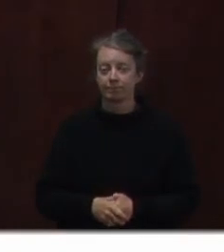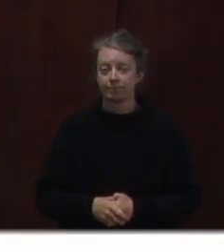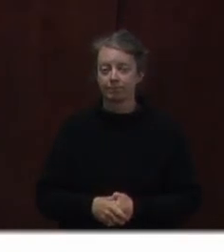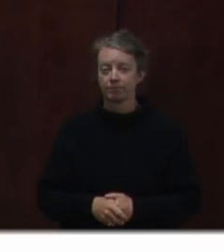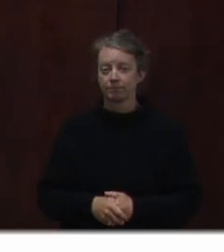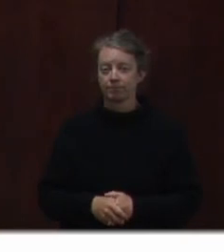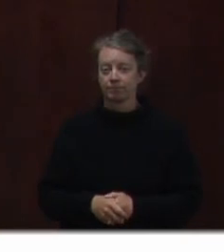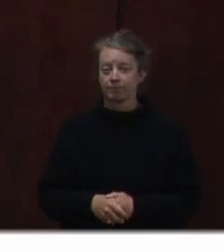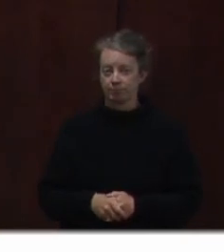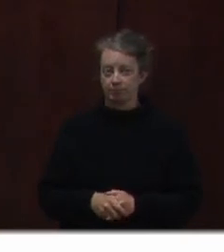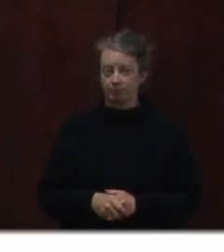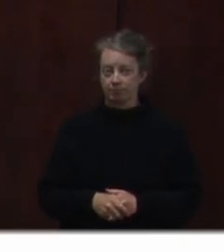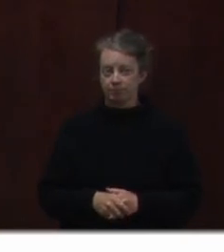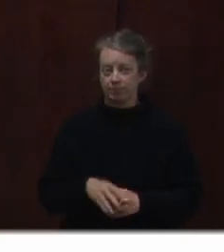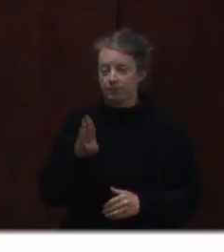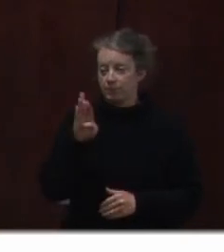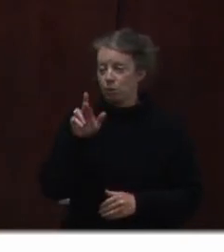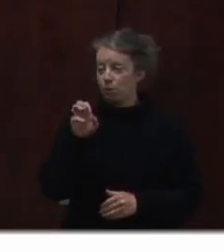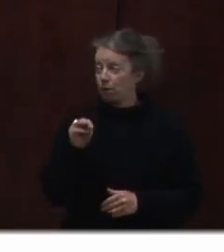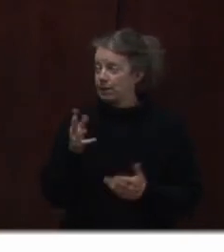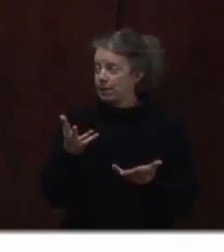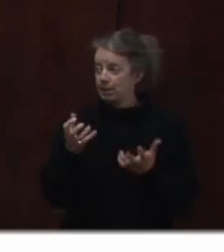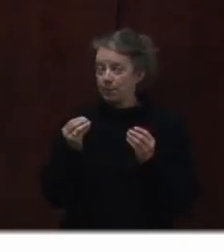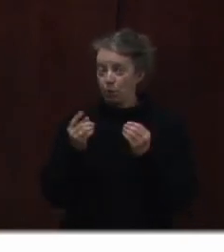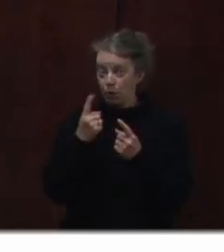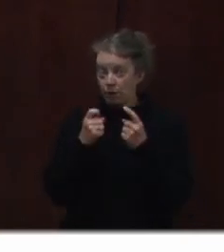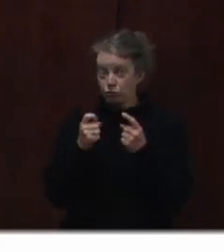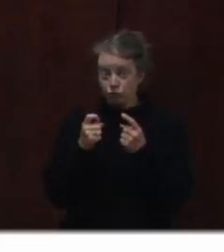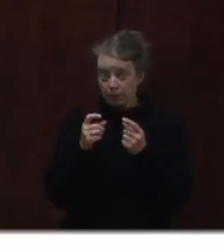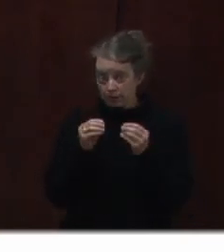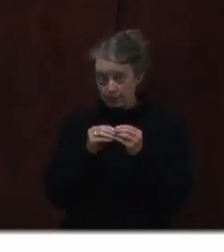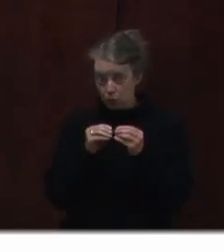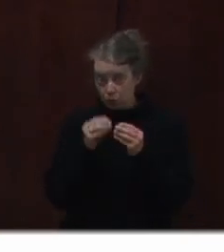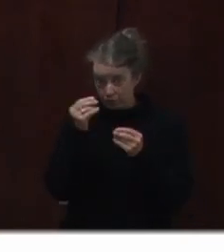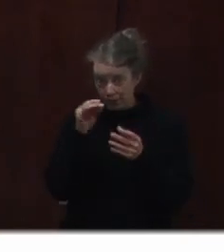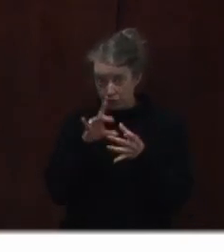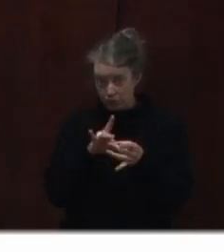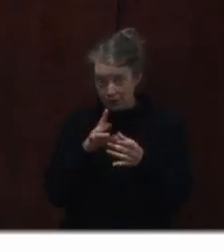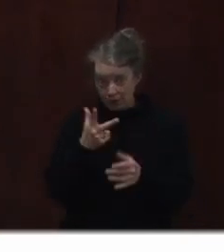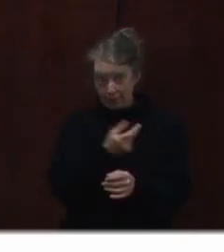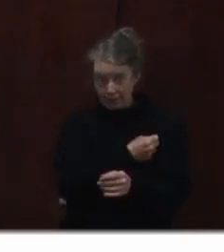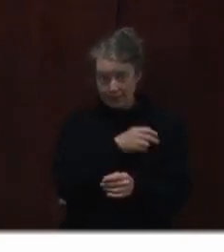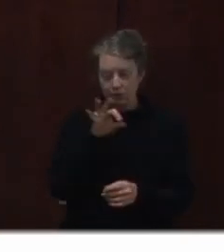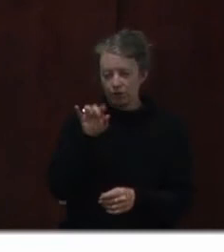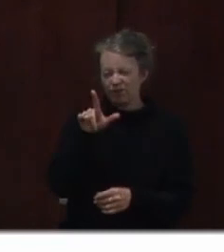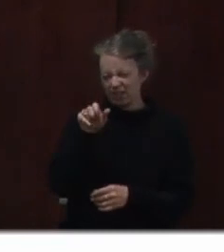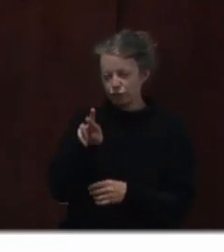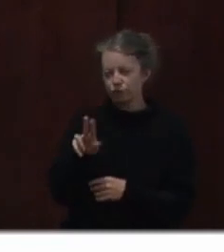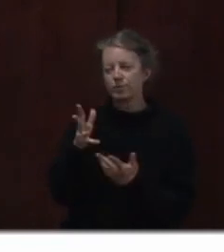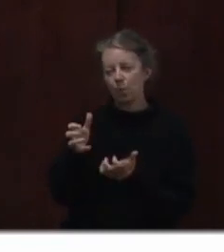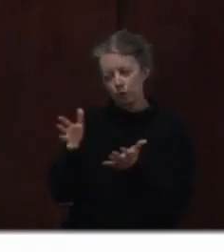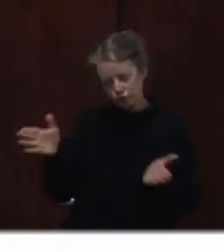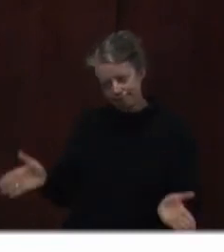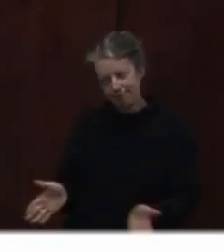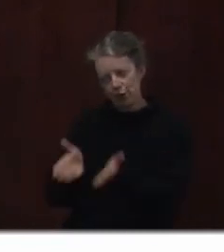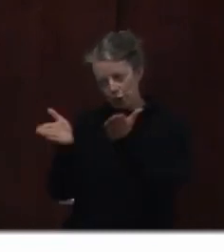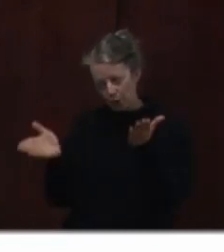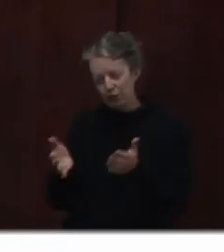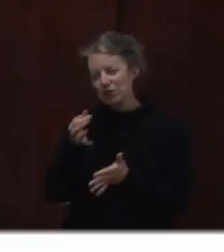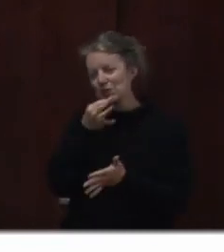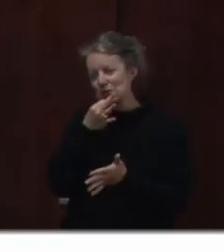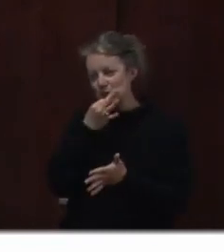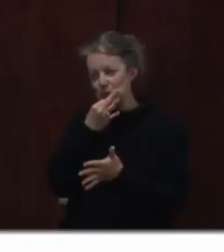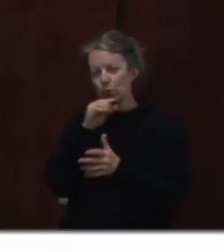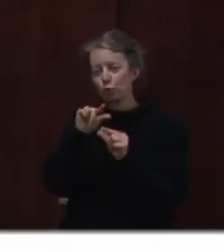there anything else on the COVID and vaccination? I just wanted to promote for as we step in the phase 3 of